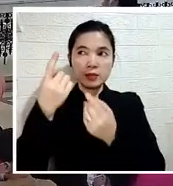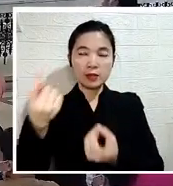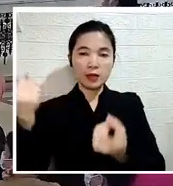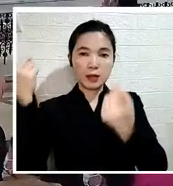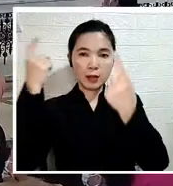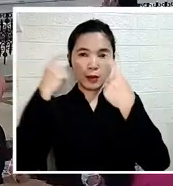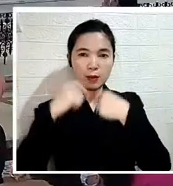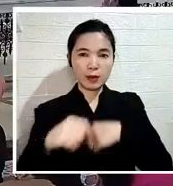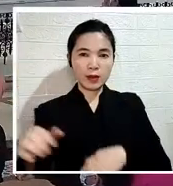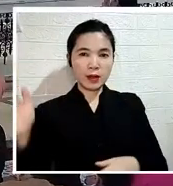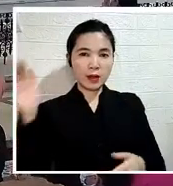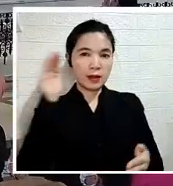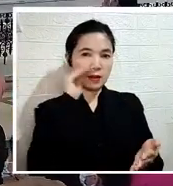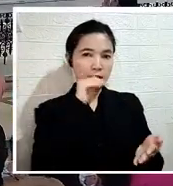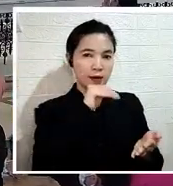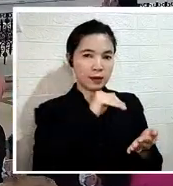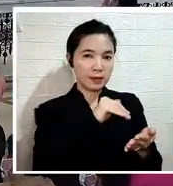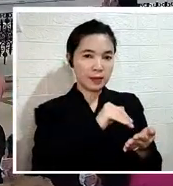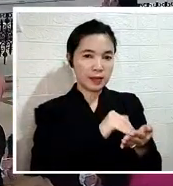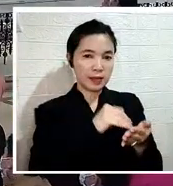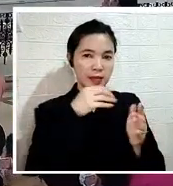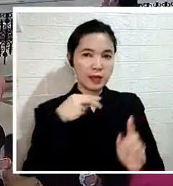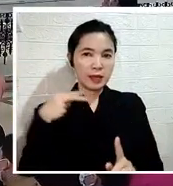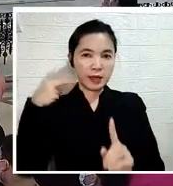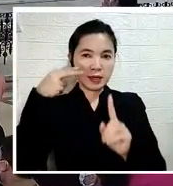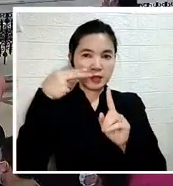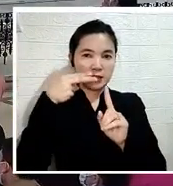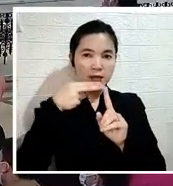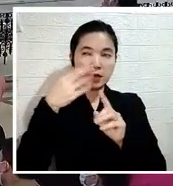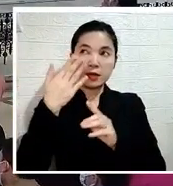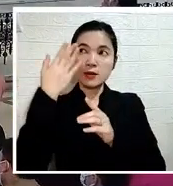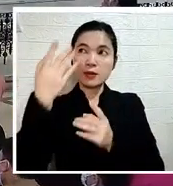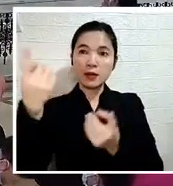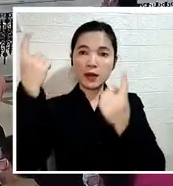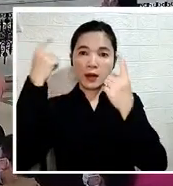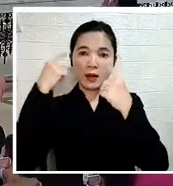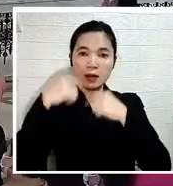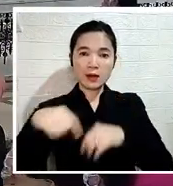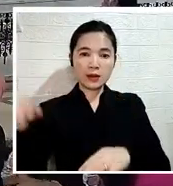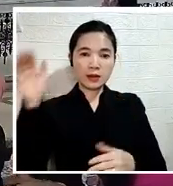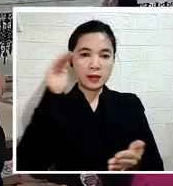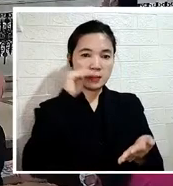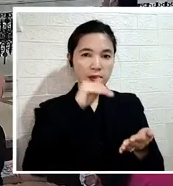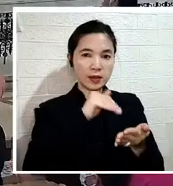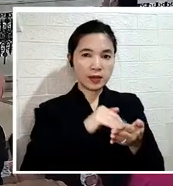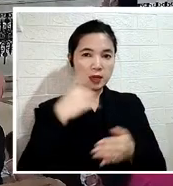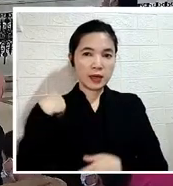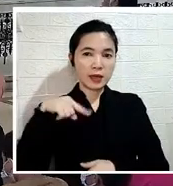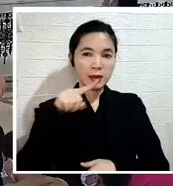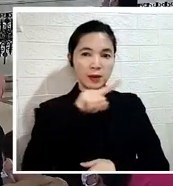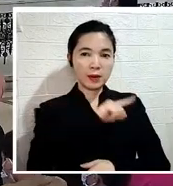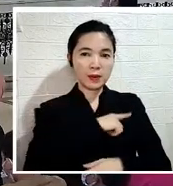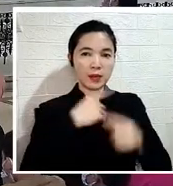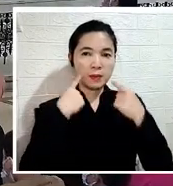you come again, until you come again.